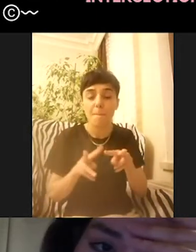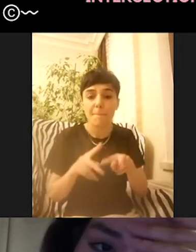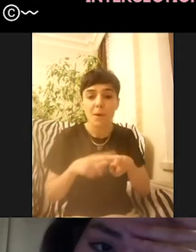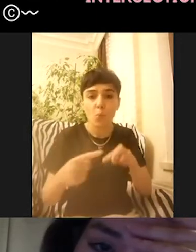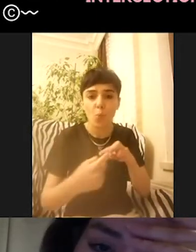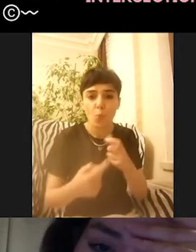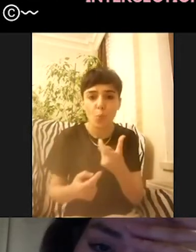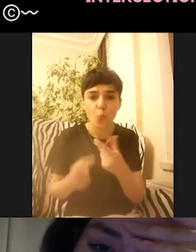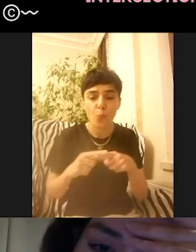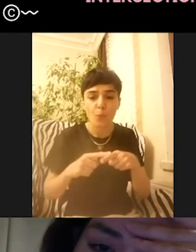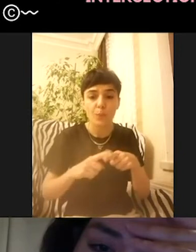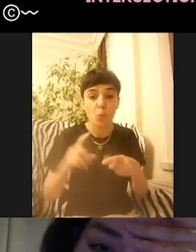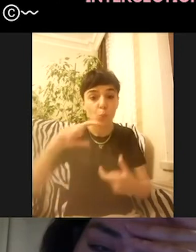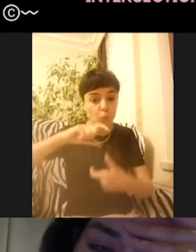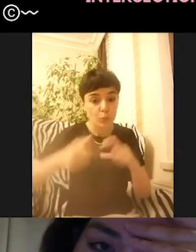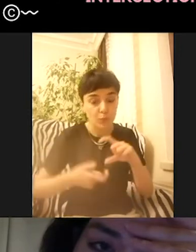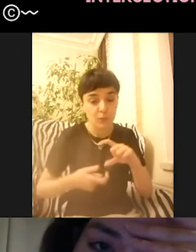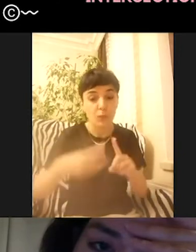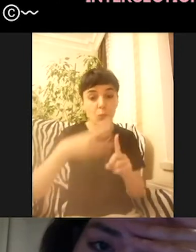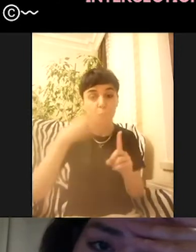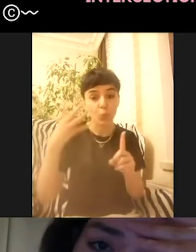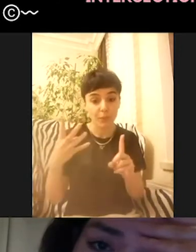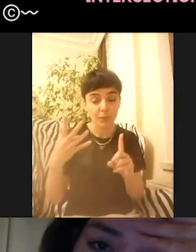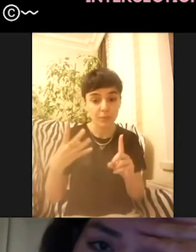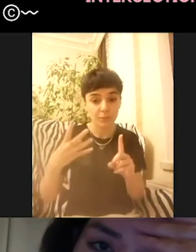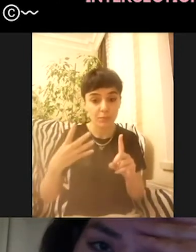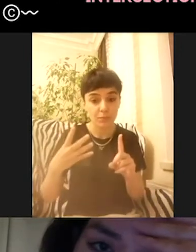We work with queer Muslims in the Netherlands, but also in